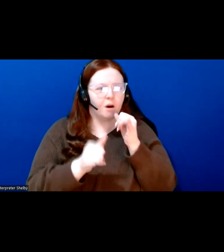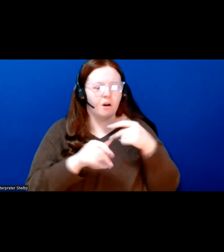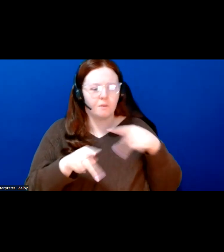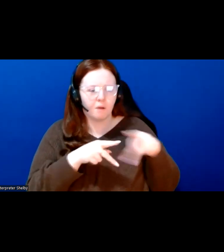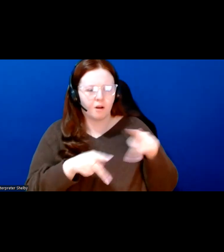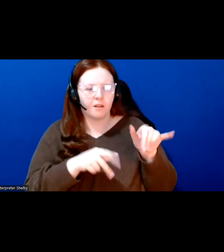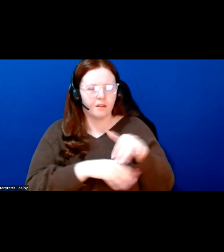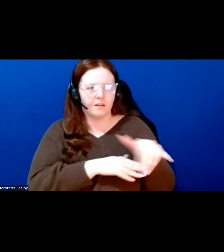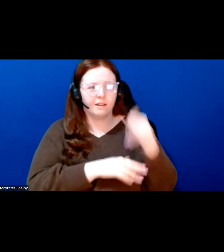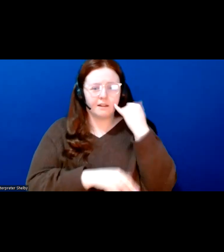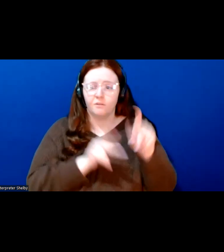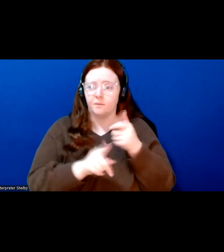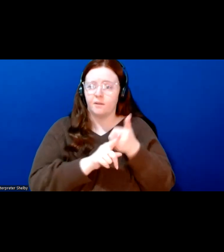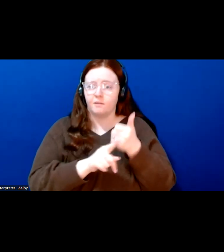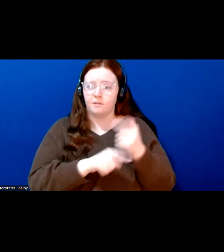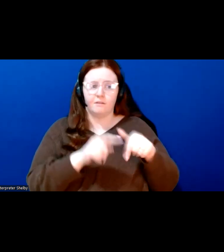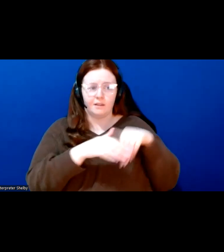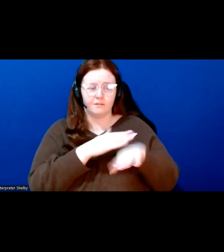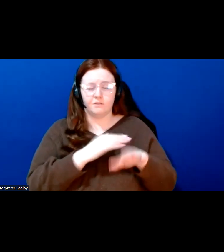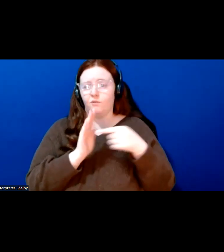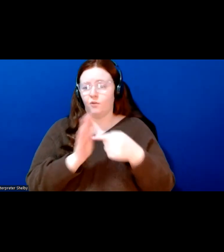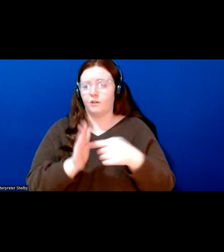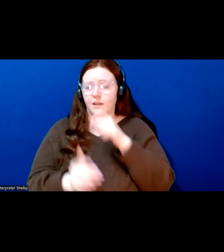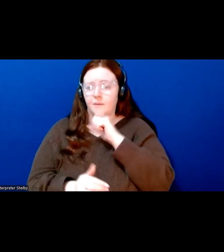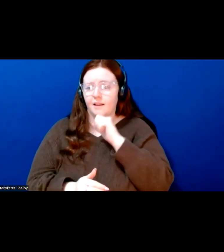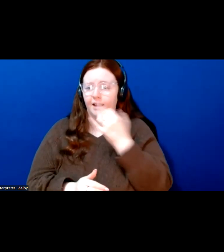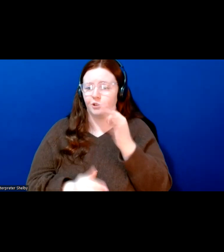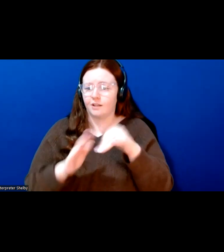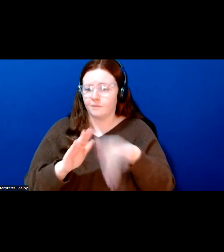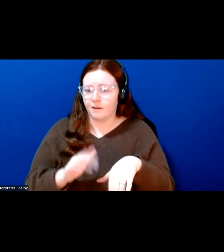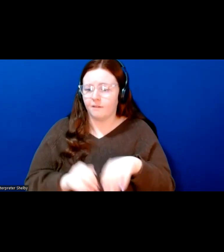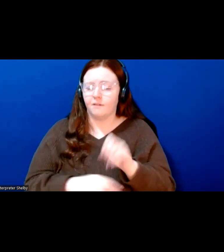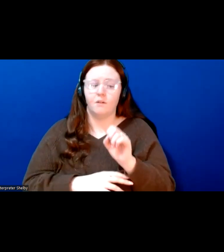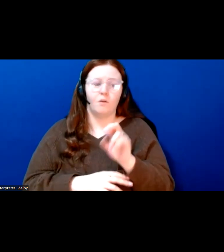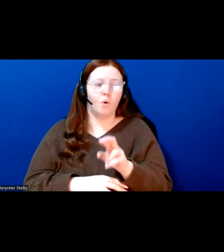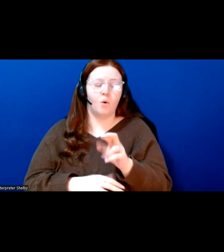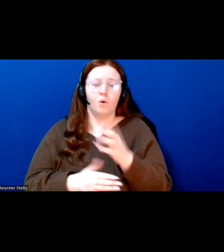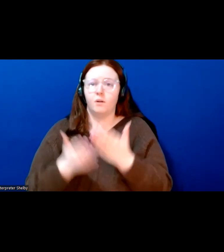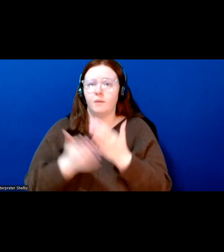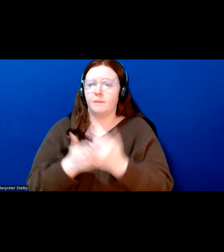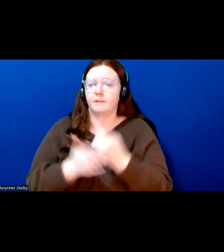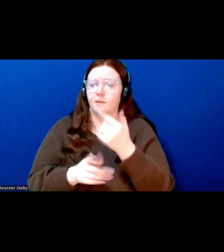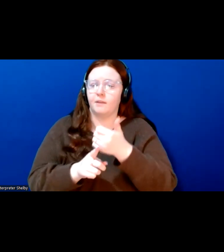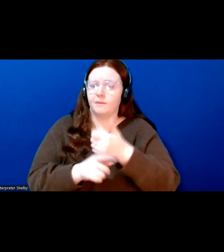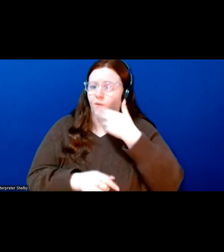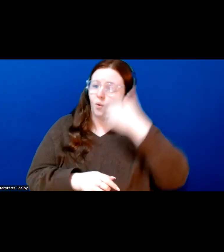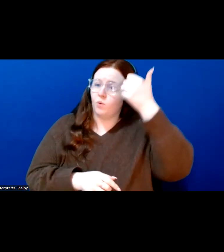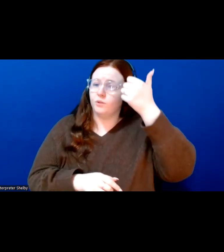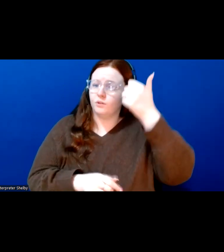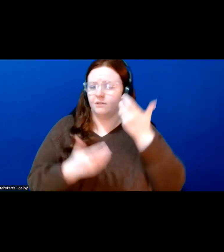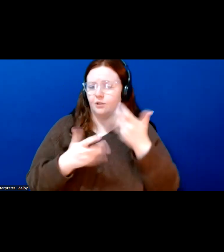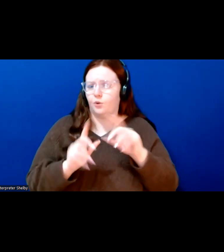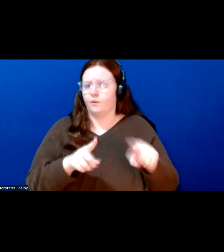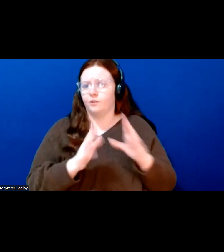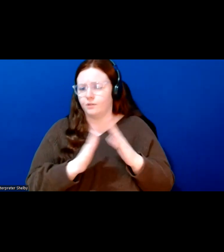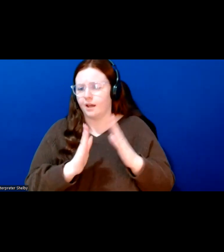can't participate in those things. So youth that are under the age of 19, or maybe it's an individual who is older and they don't want to be downtown.